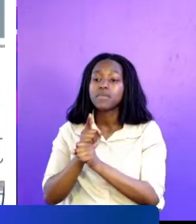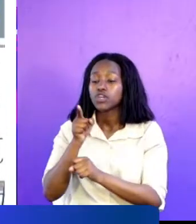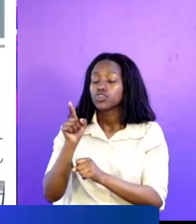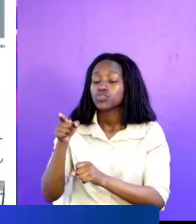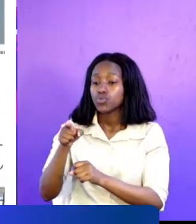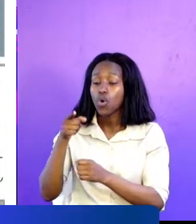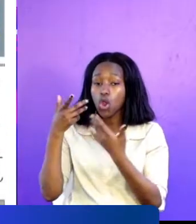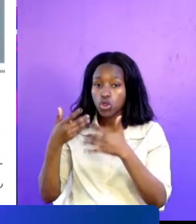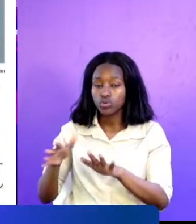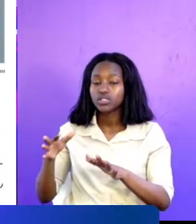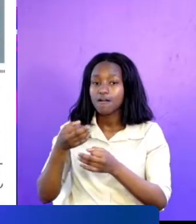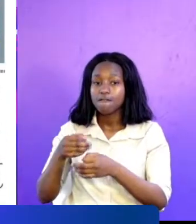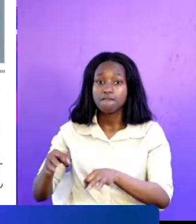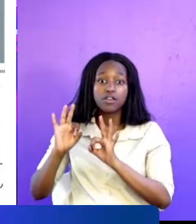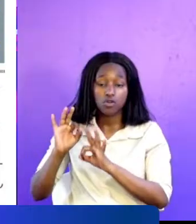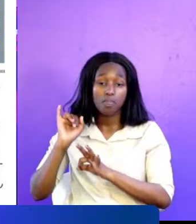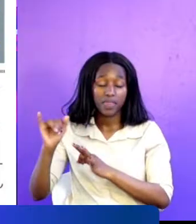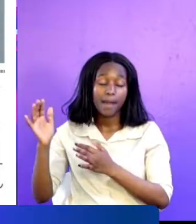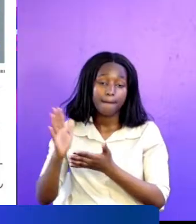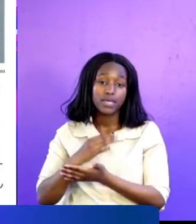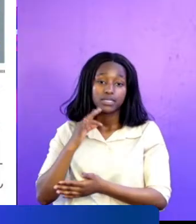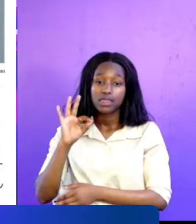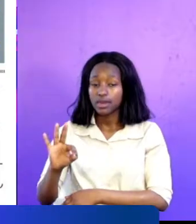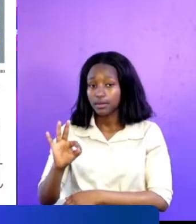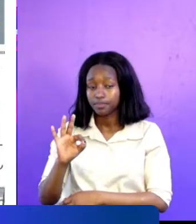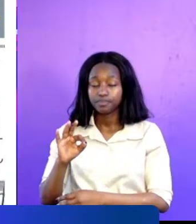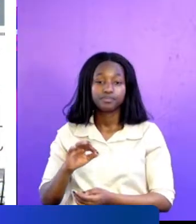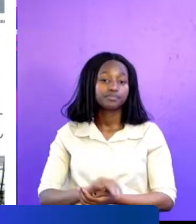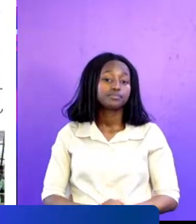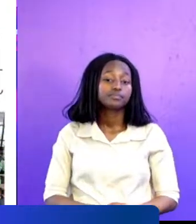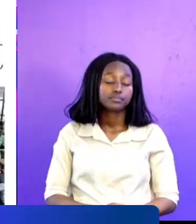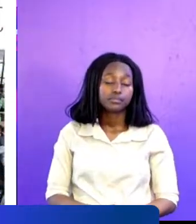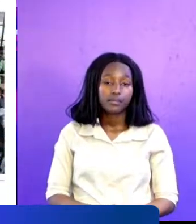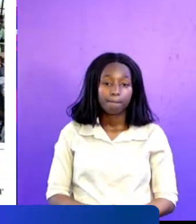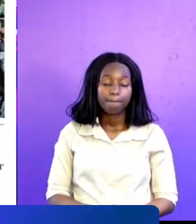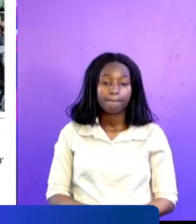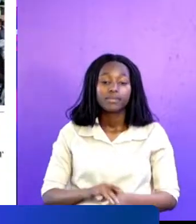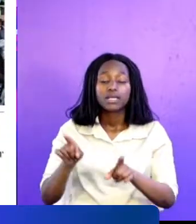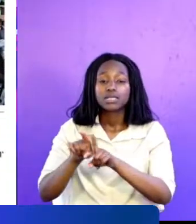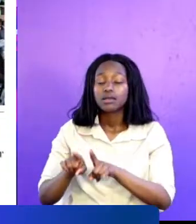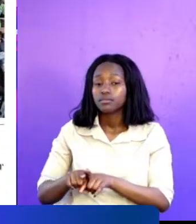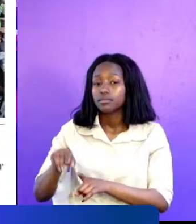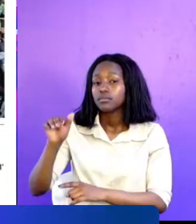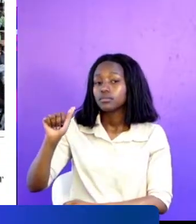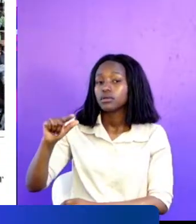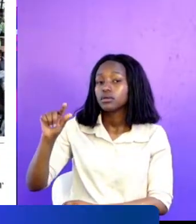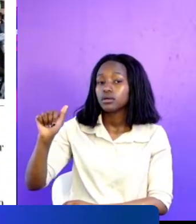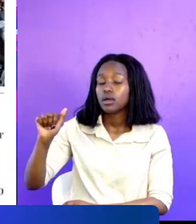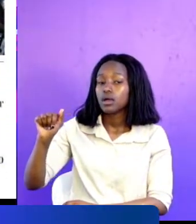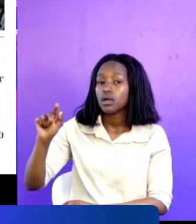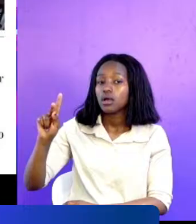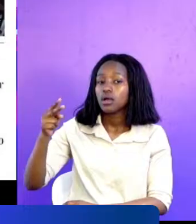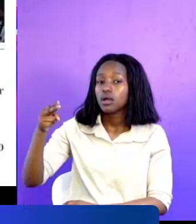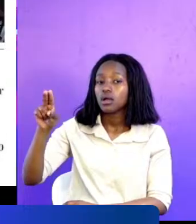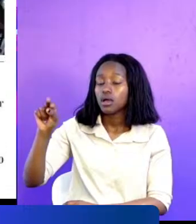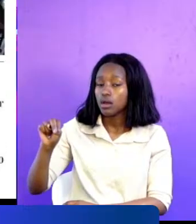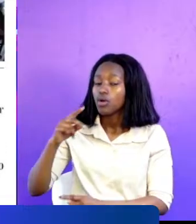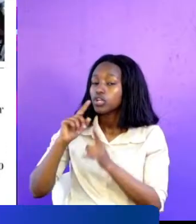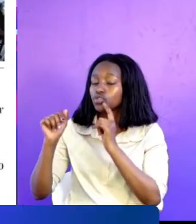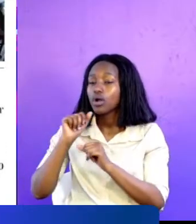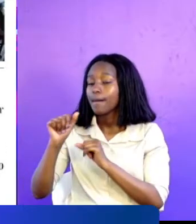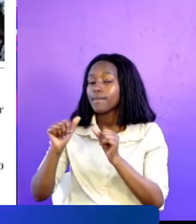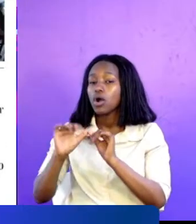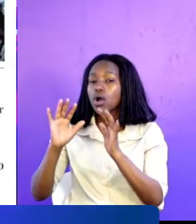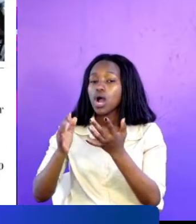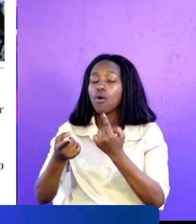3 of the nation. But of course, His Highness, the Aga Khan, in first official visit to Kenya,